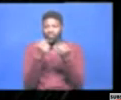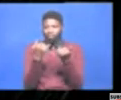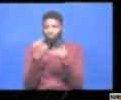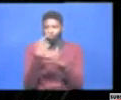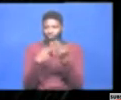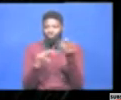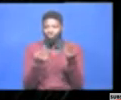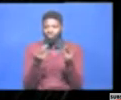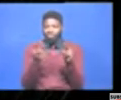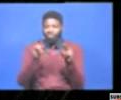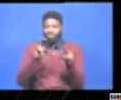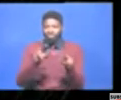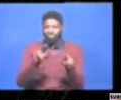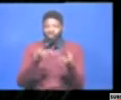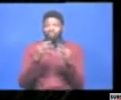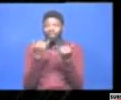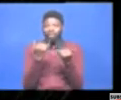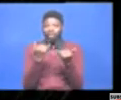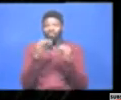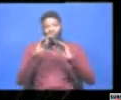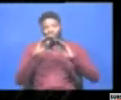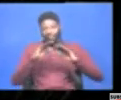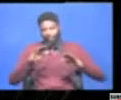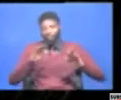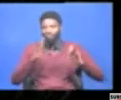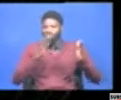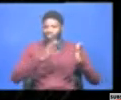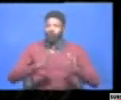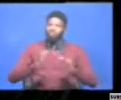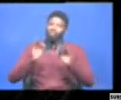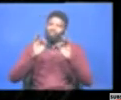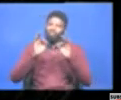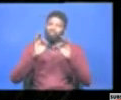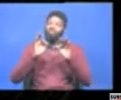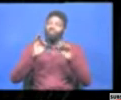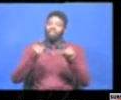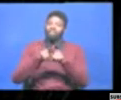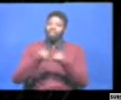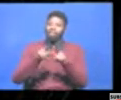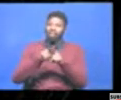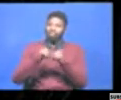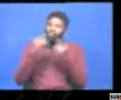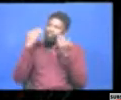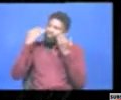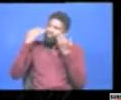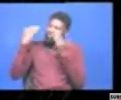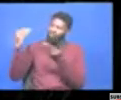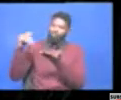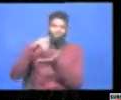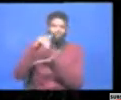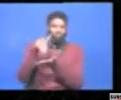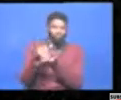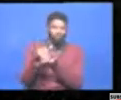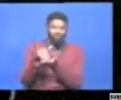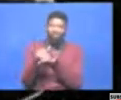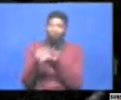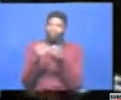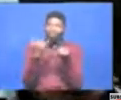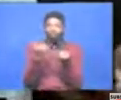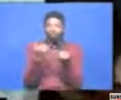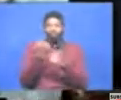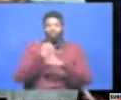That right now it's very calm and very orderly, and what we can see from the center is that the activities